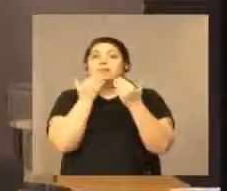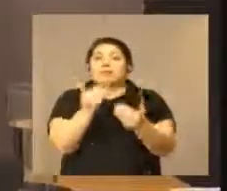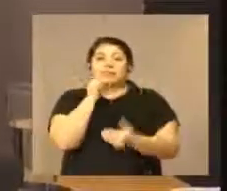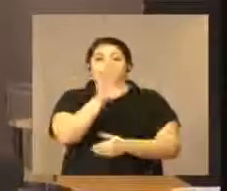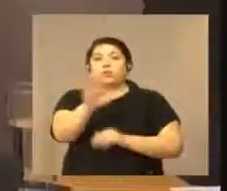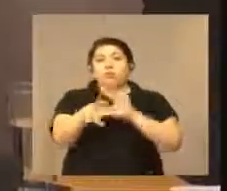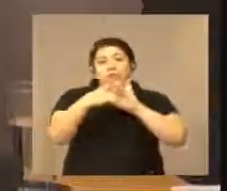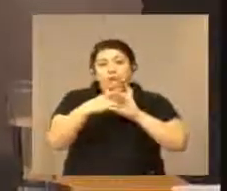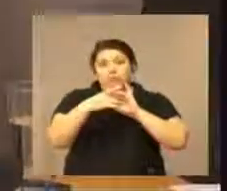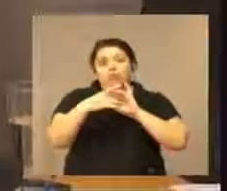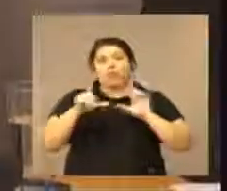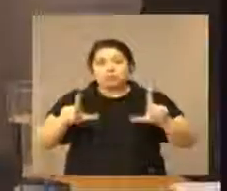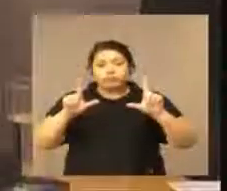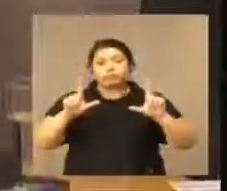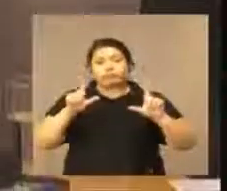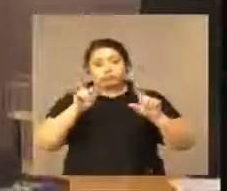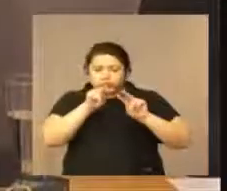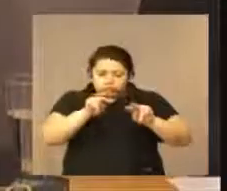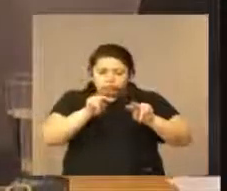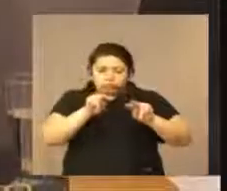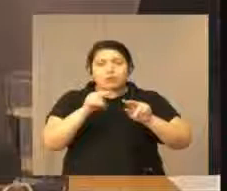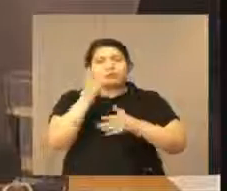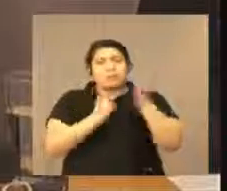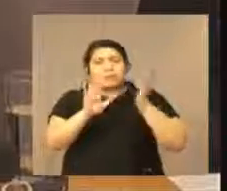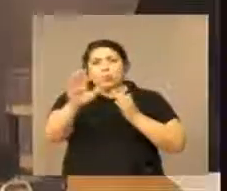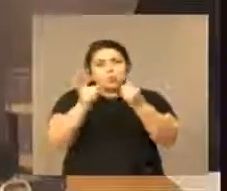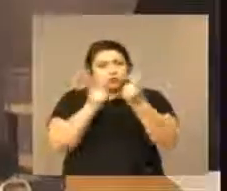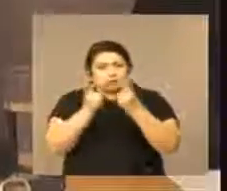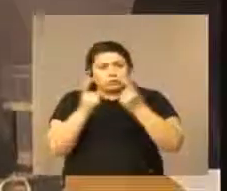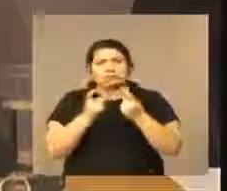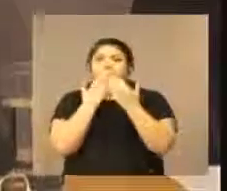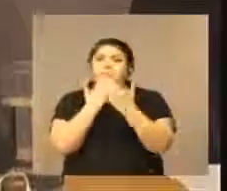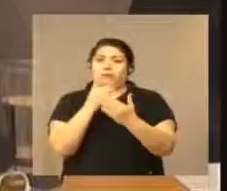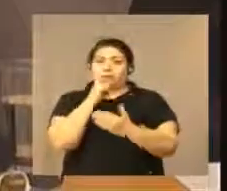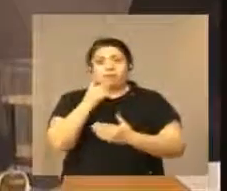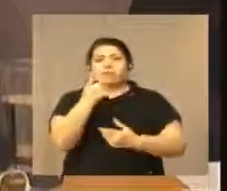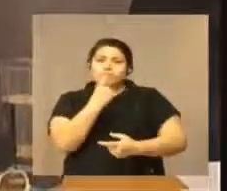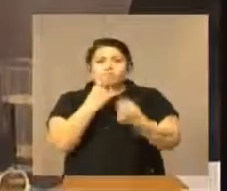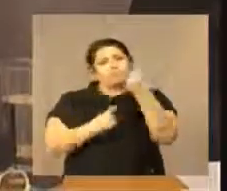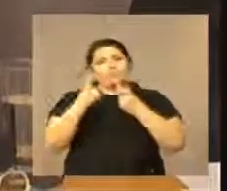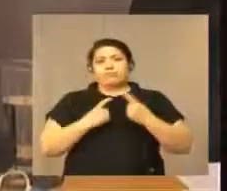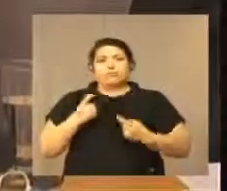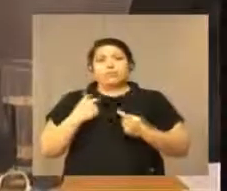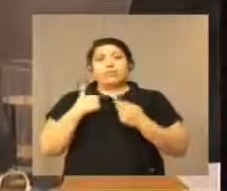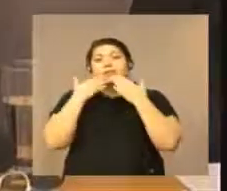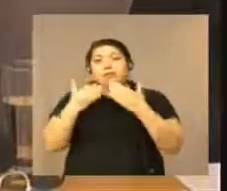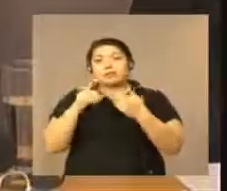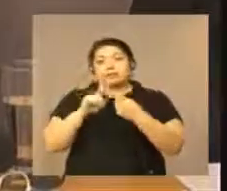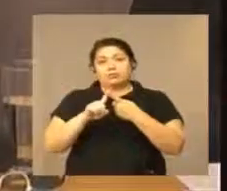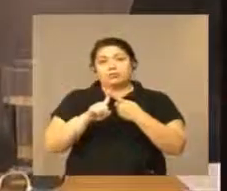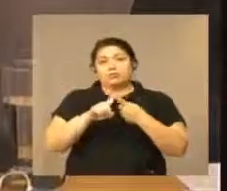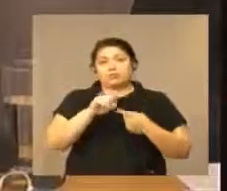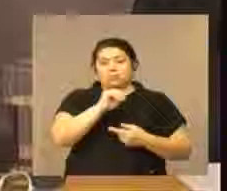with us to hear what we have to say and to share your very, very good questions and comments with us. Thank you to Marie Frawley